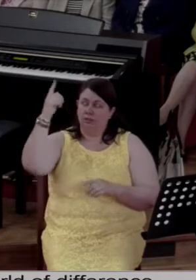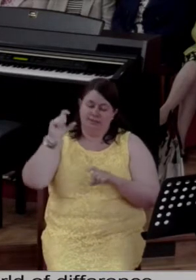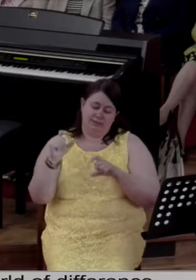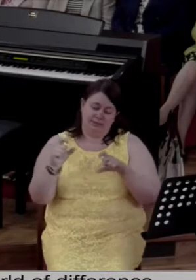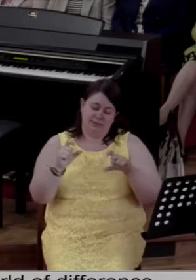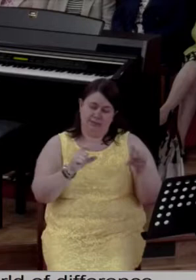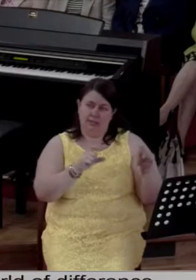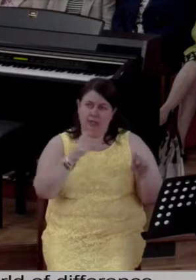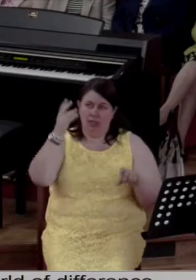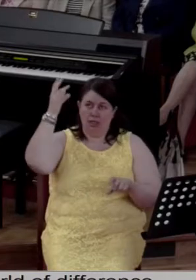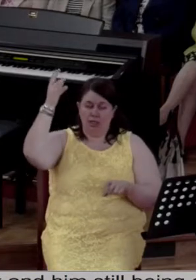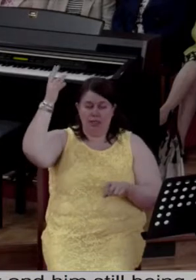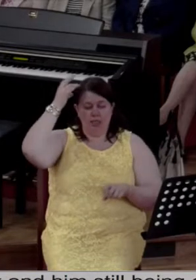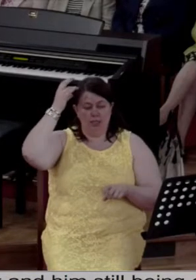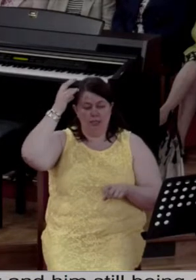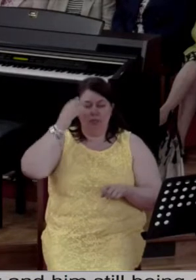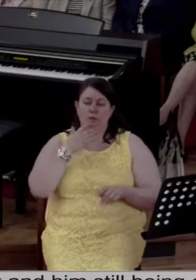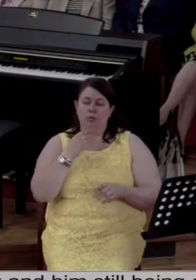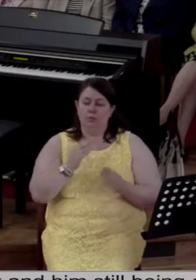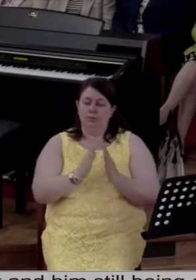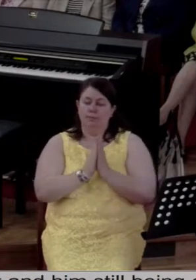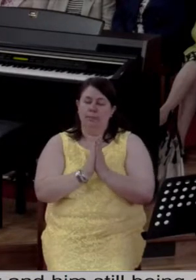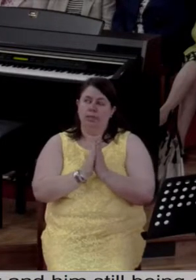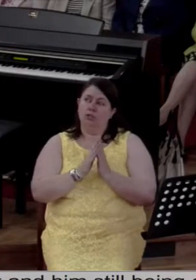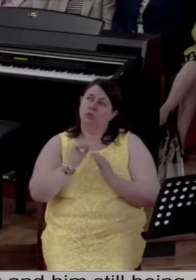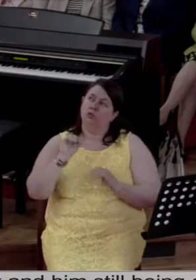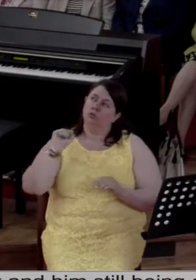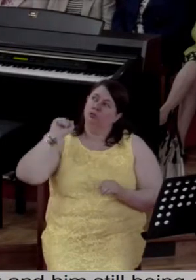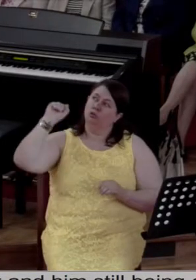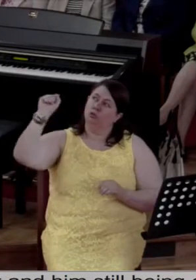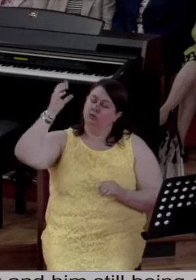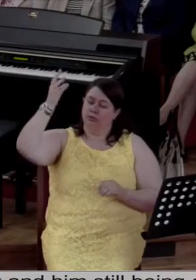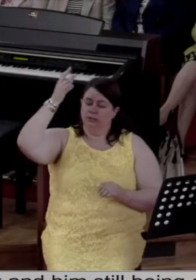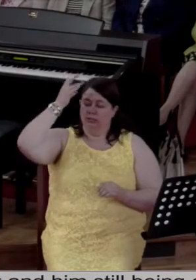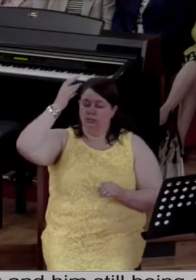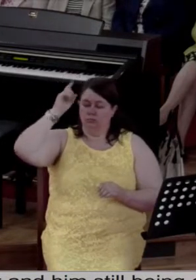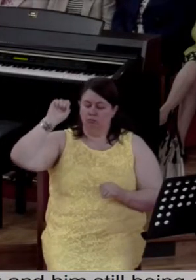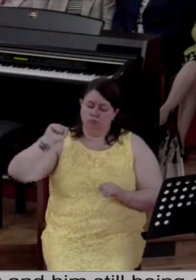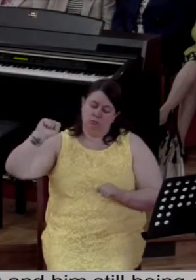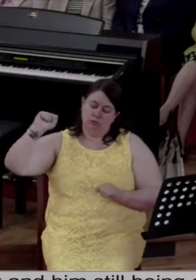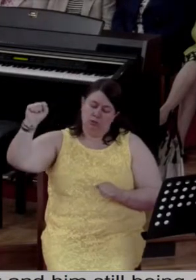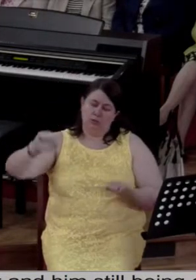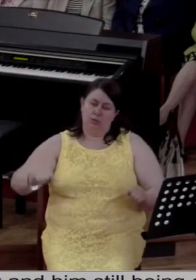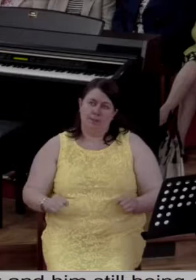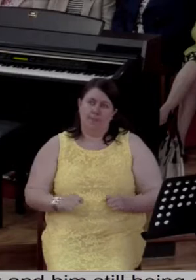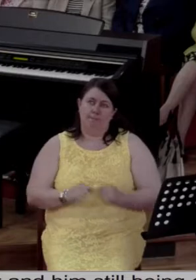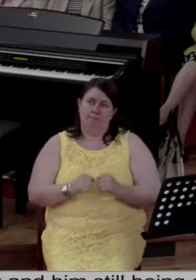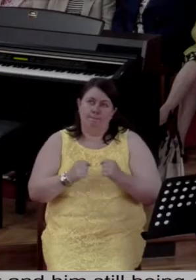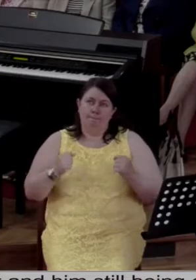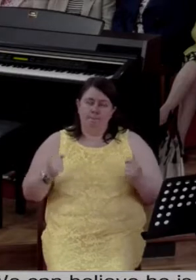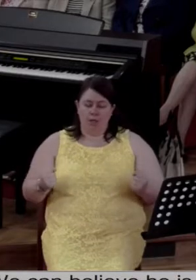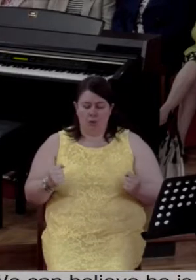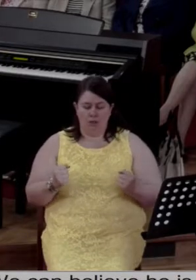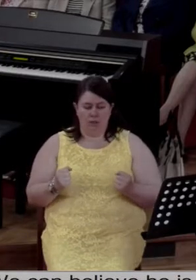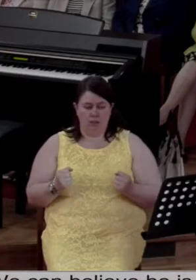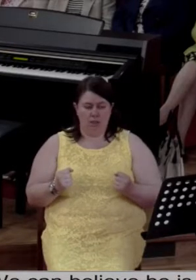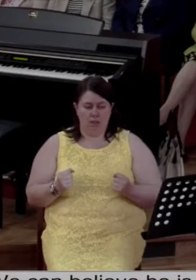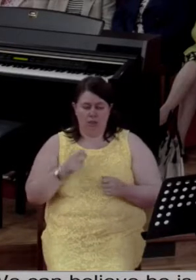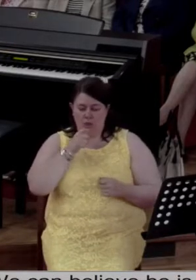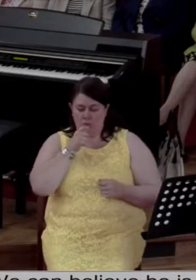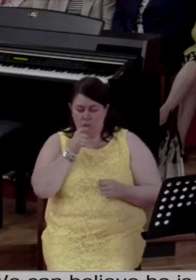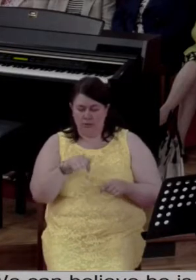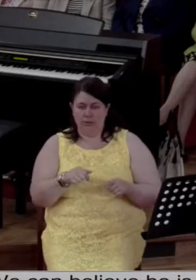And so we pray, yours is the kingdom, and we pray, yours is the power. The word that lies behind the English word power